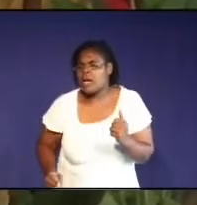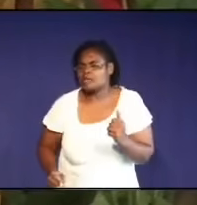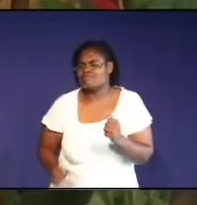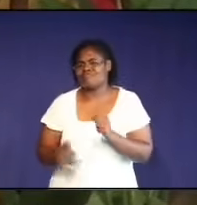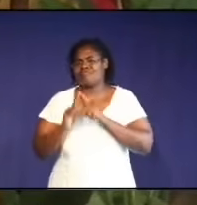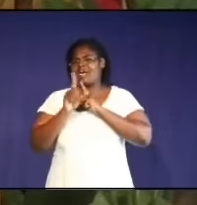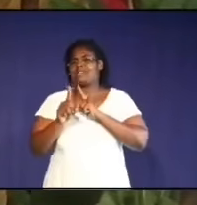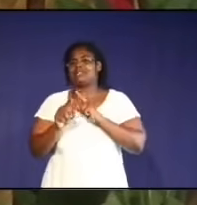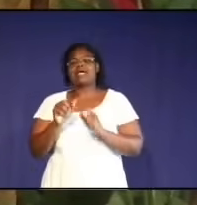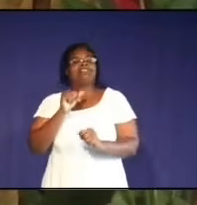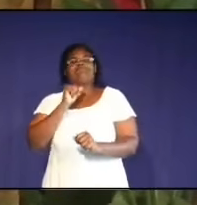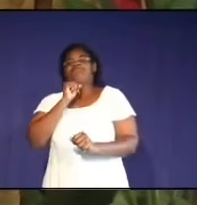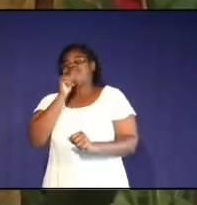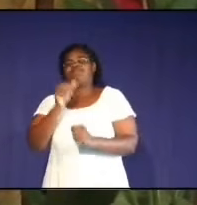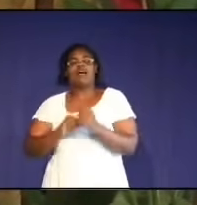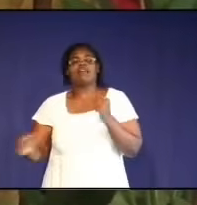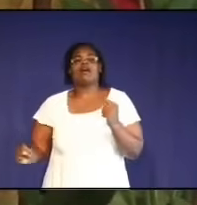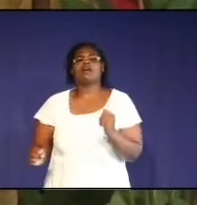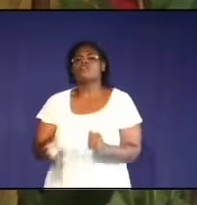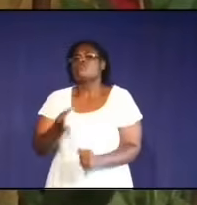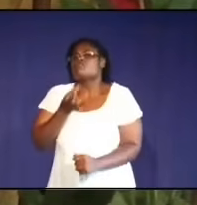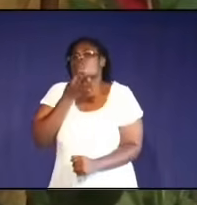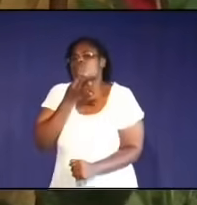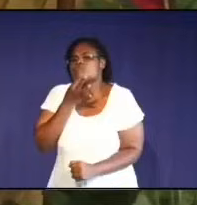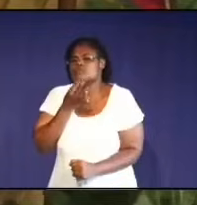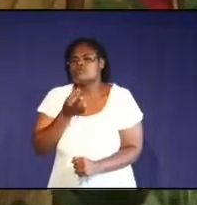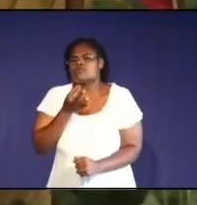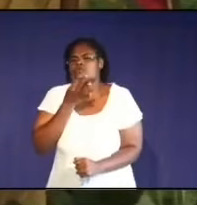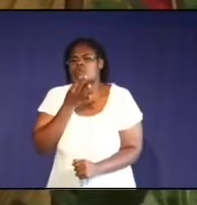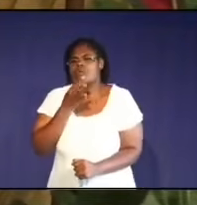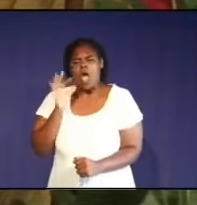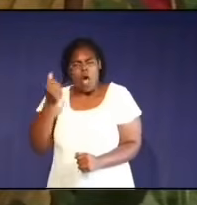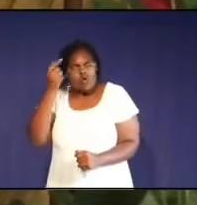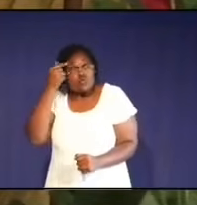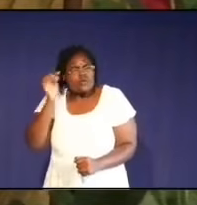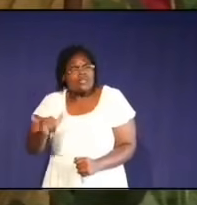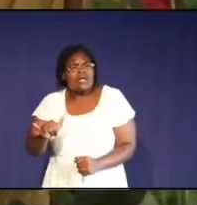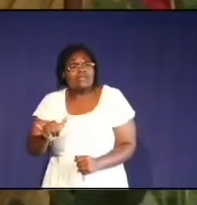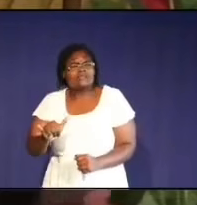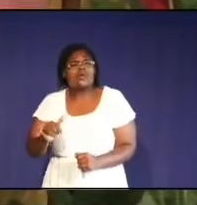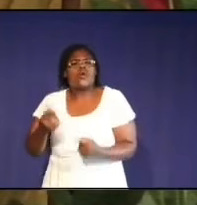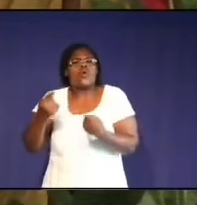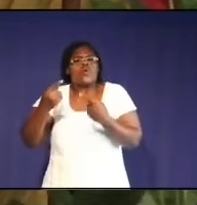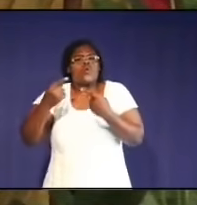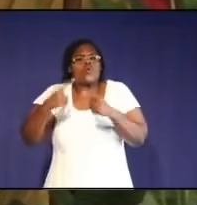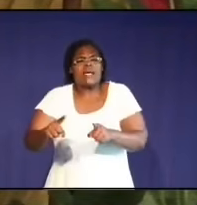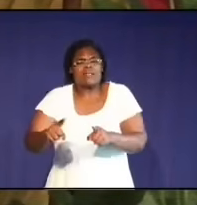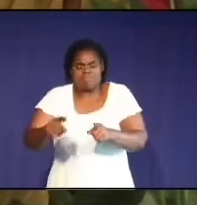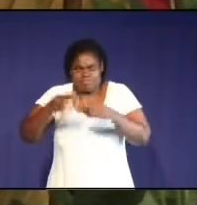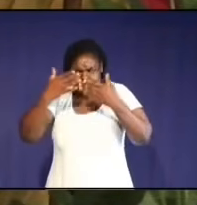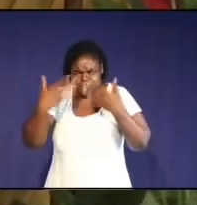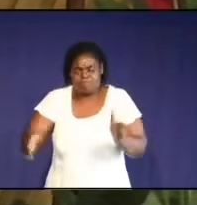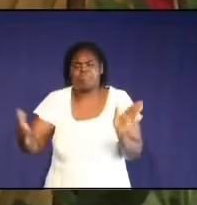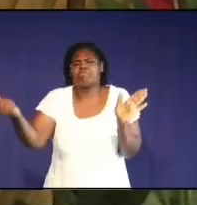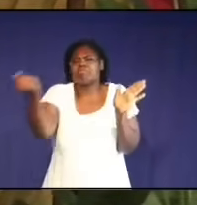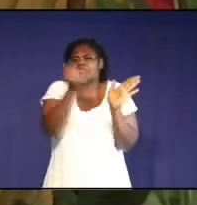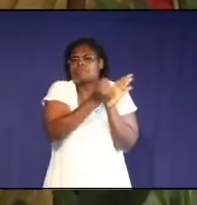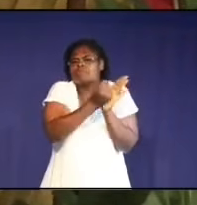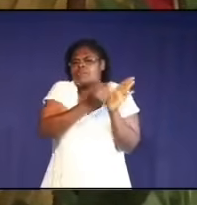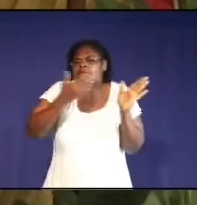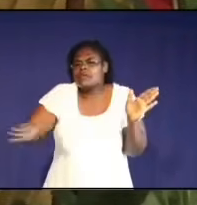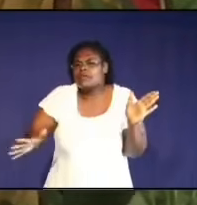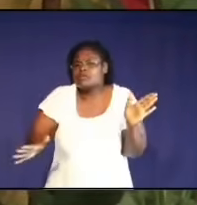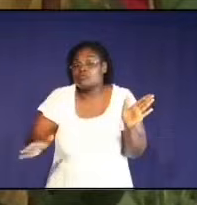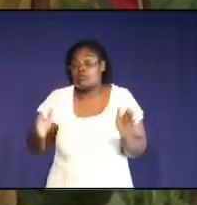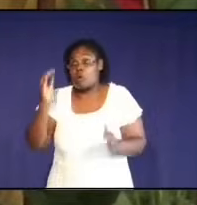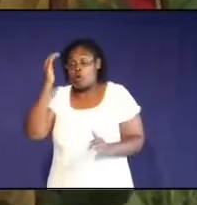long. Well, how do I know that? When will the final sealing be over? Well, don't you know that